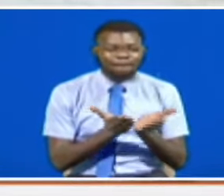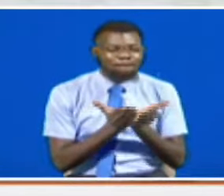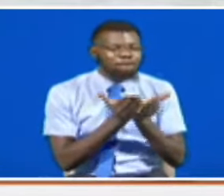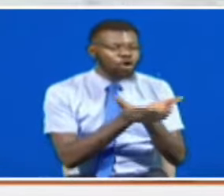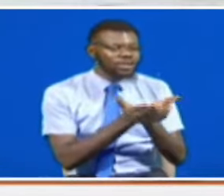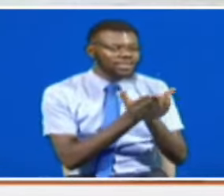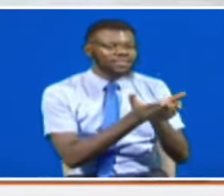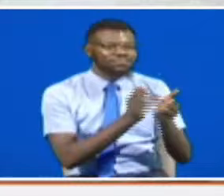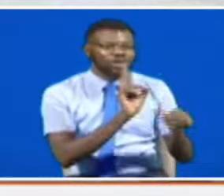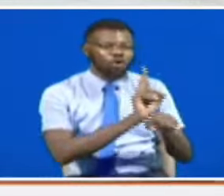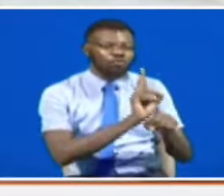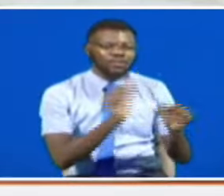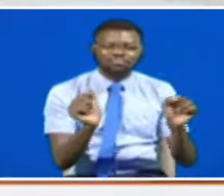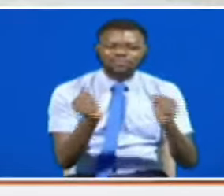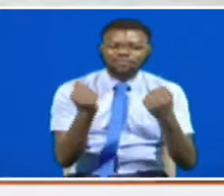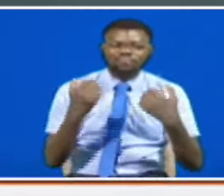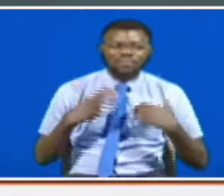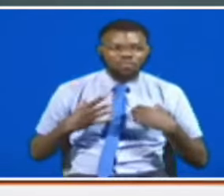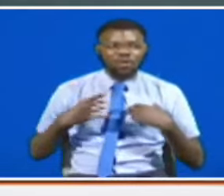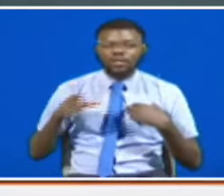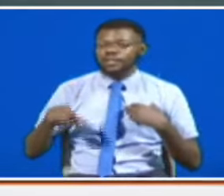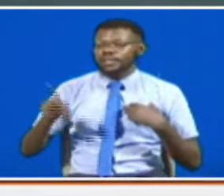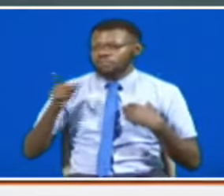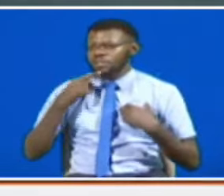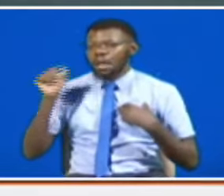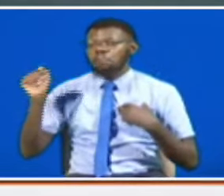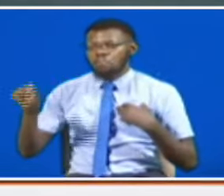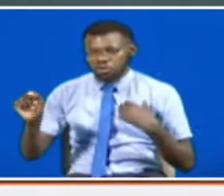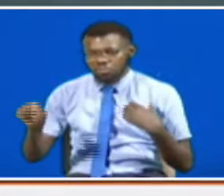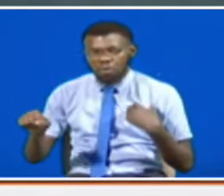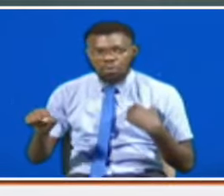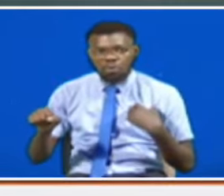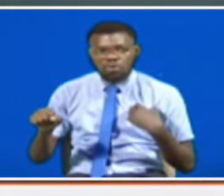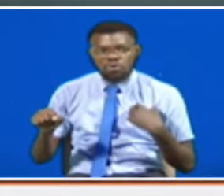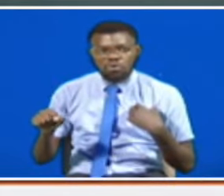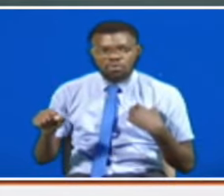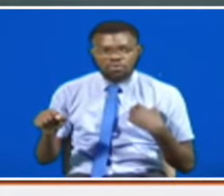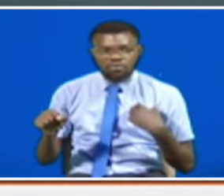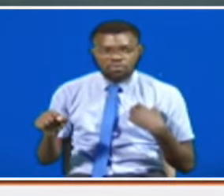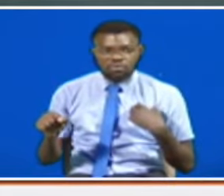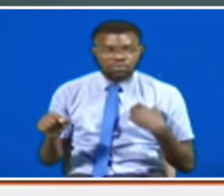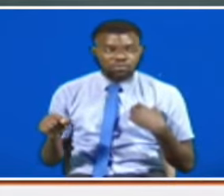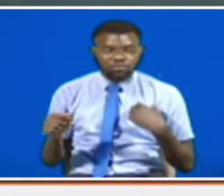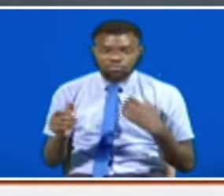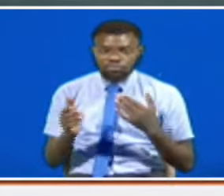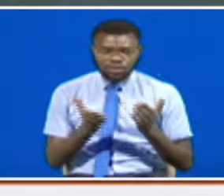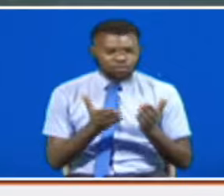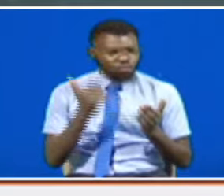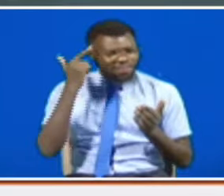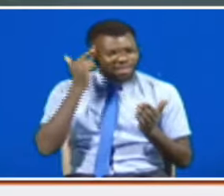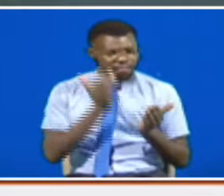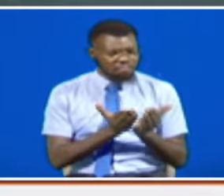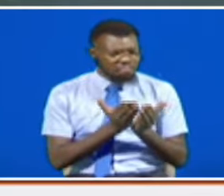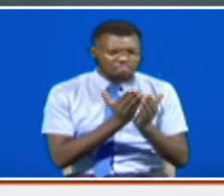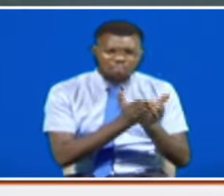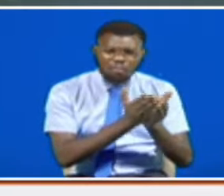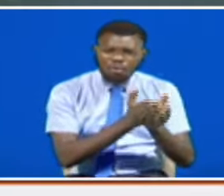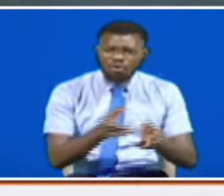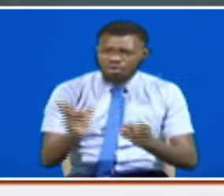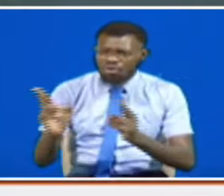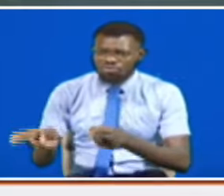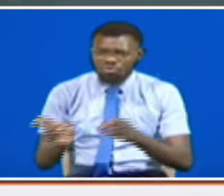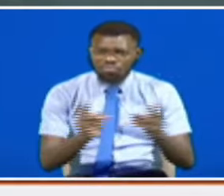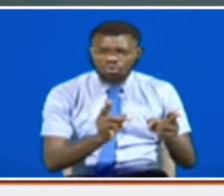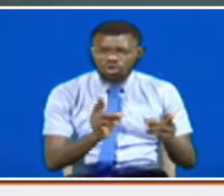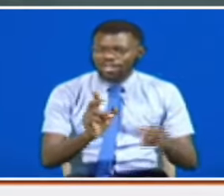promise he still says is achievable. These are not the typical boats that you're talking about. These are what you